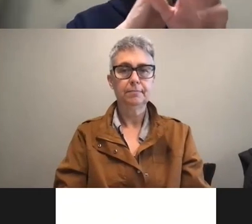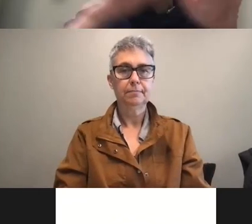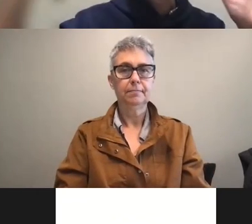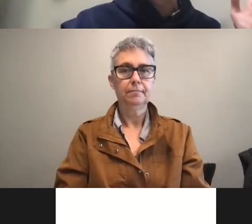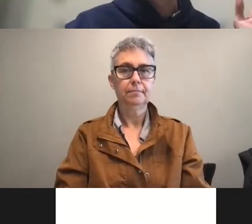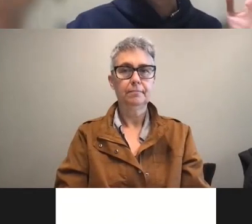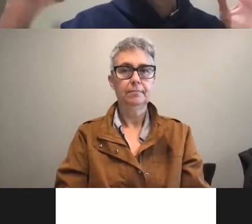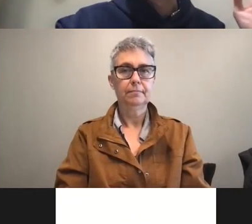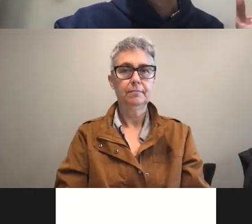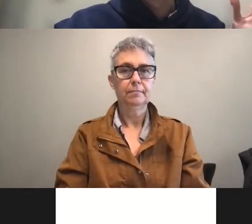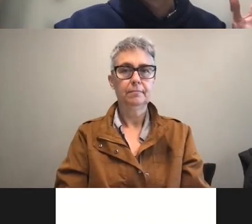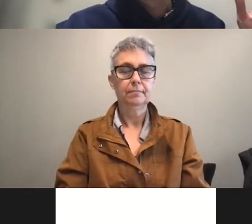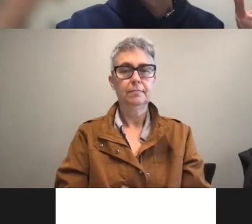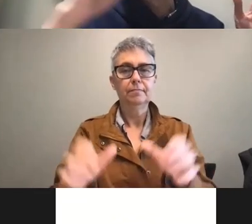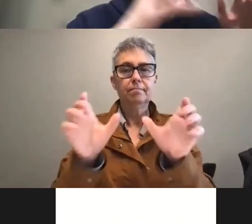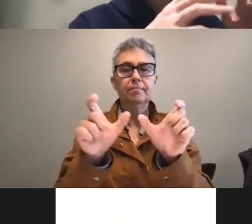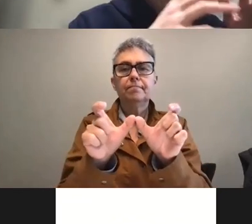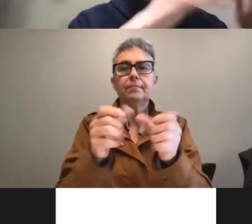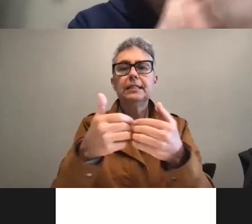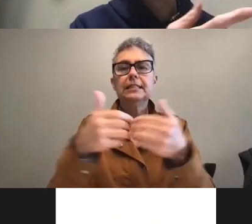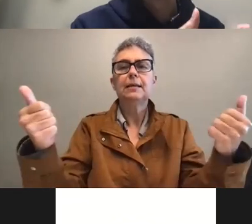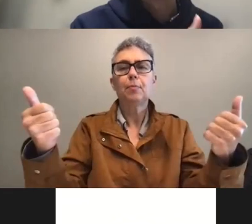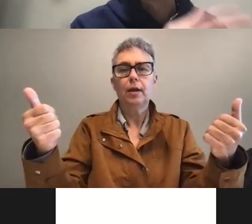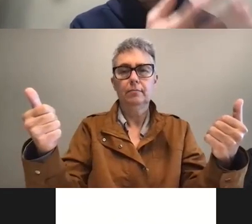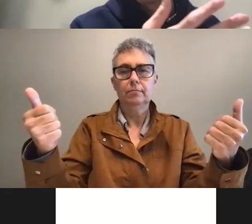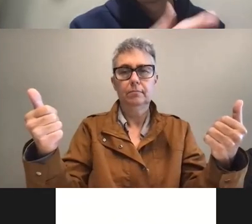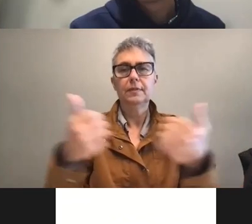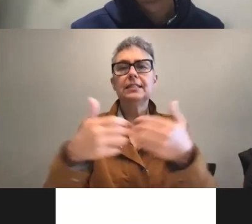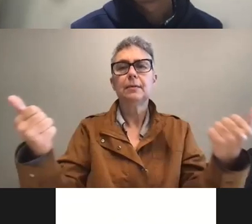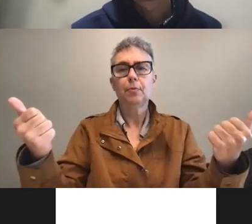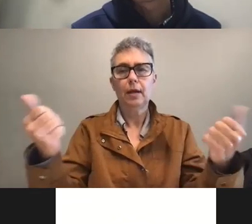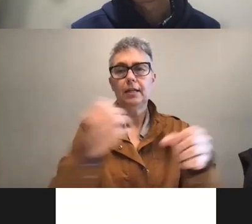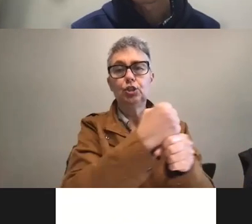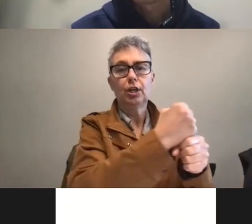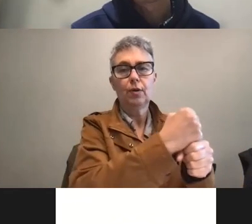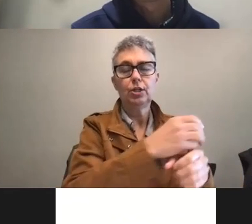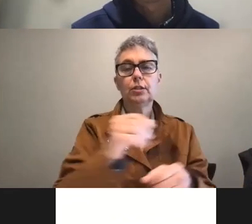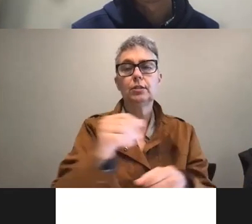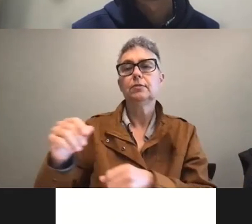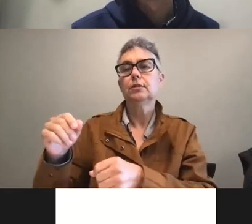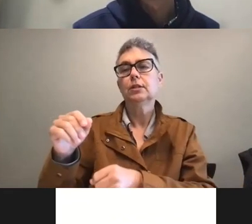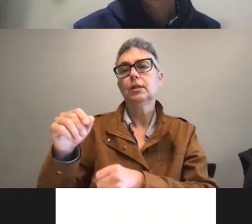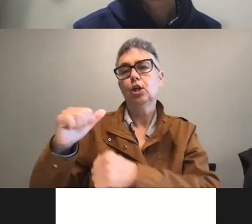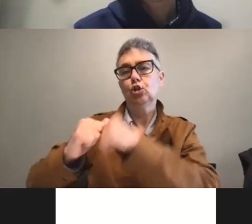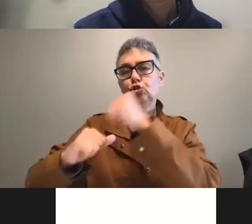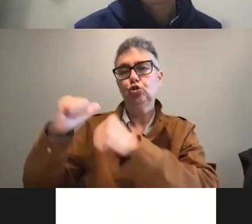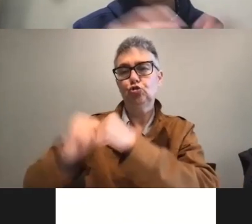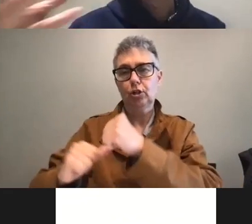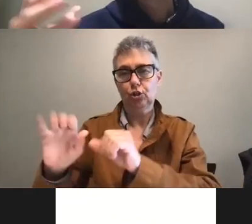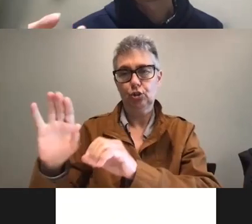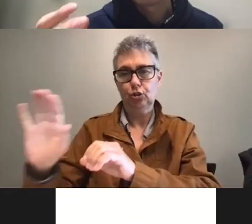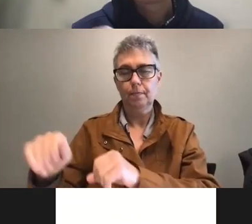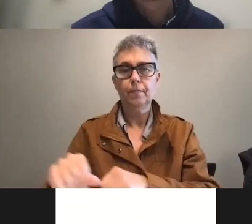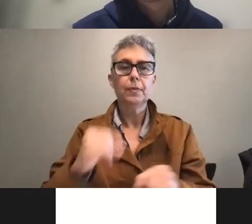let's decouple the generation from this structural modeling a bit. Let's say I have a